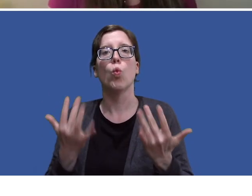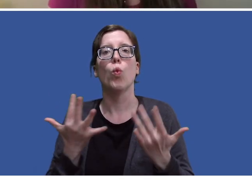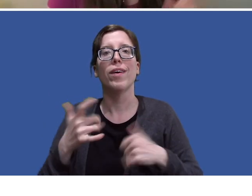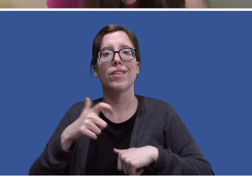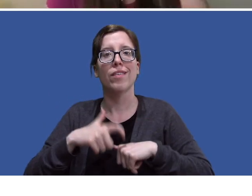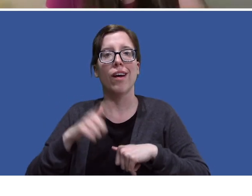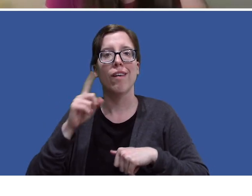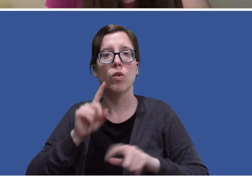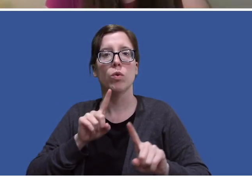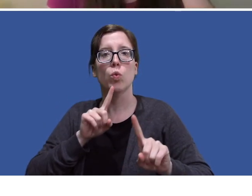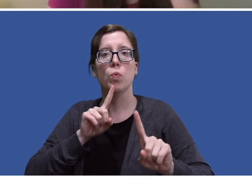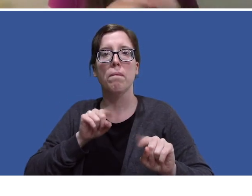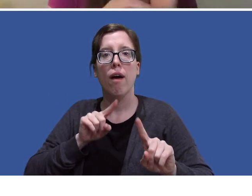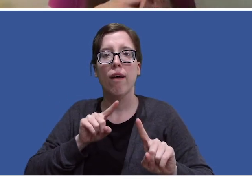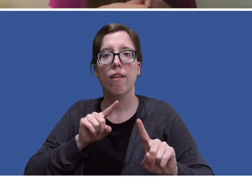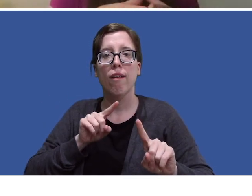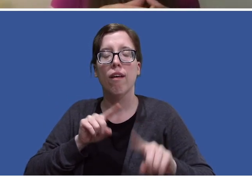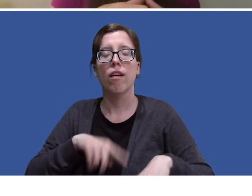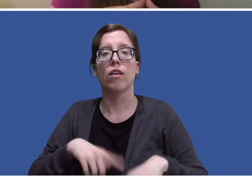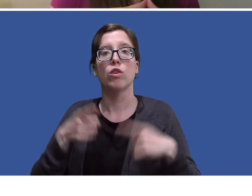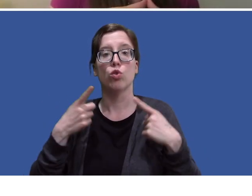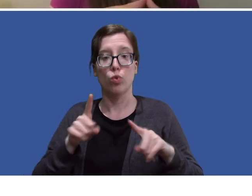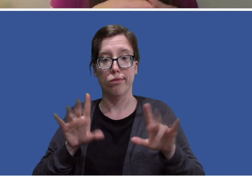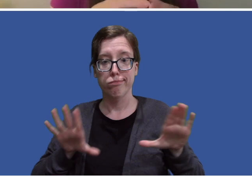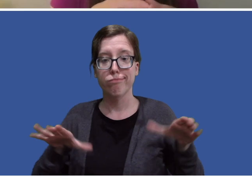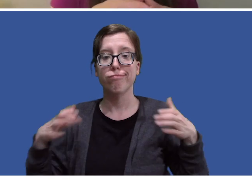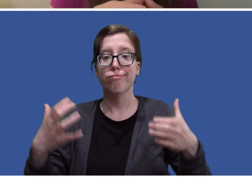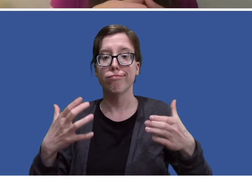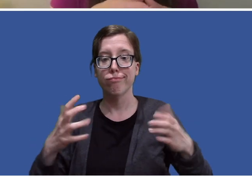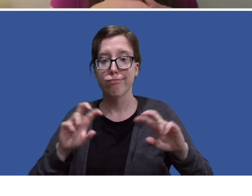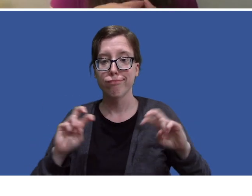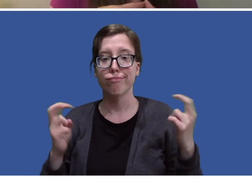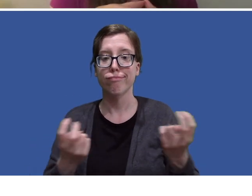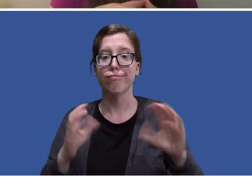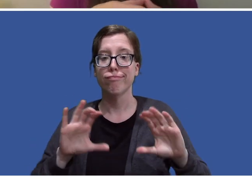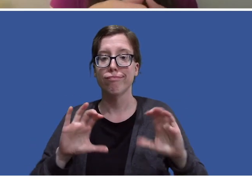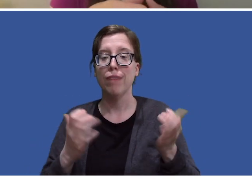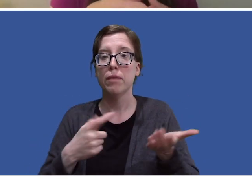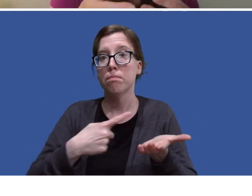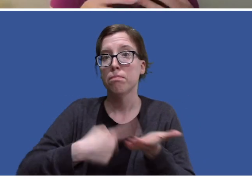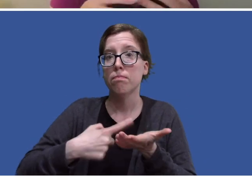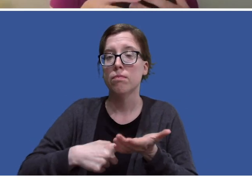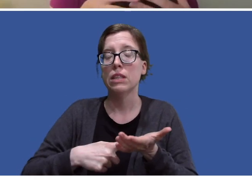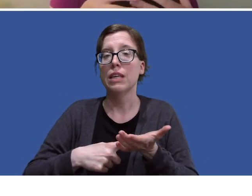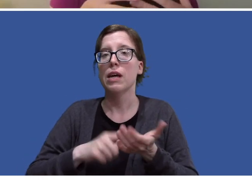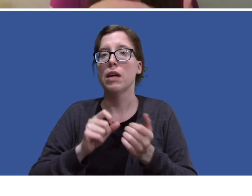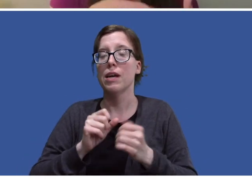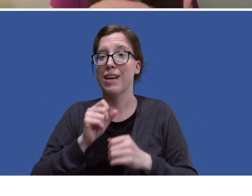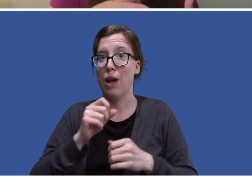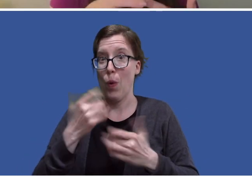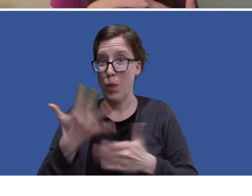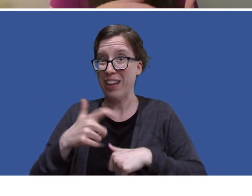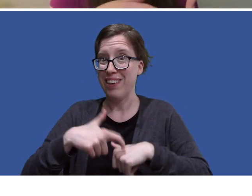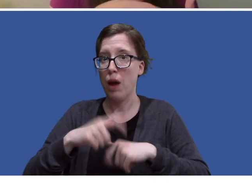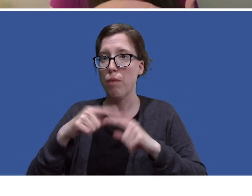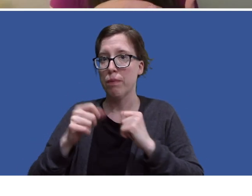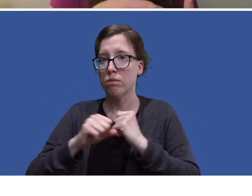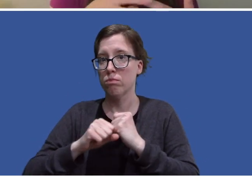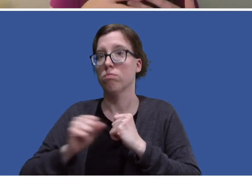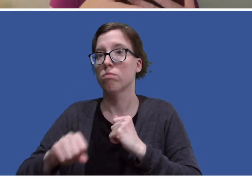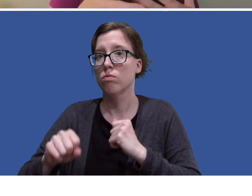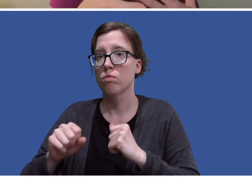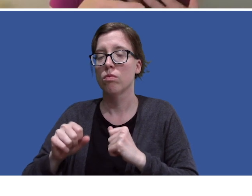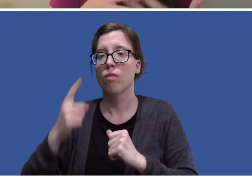discussions, making sure to provide enough wait time to the class for the student with charge to be able to fully receive the